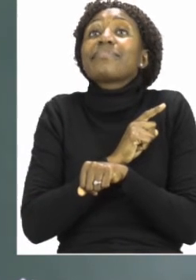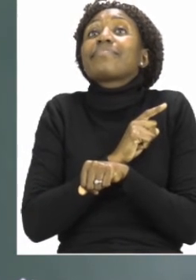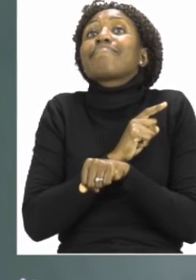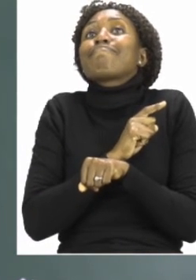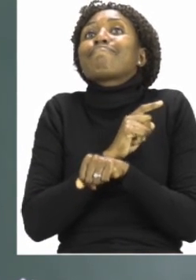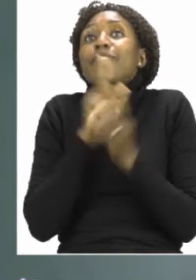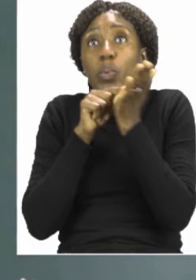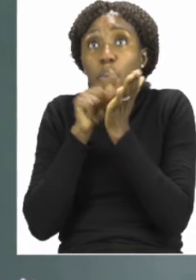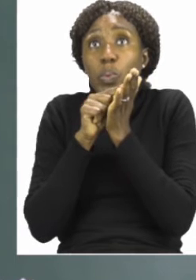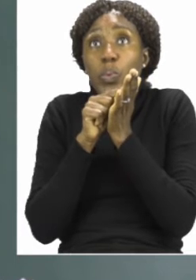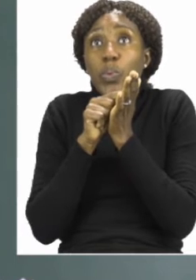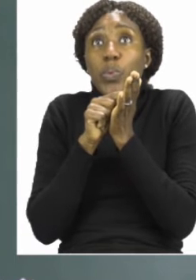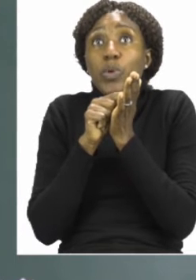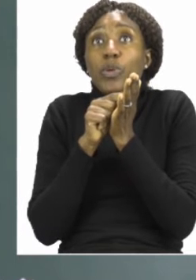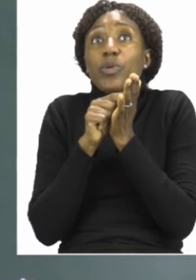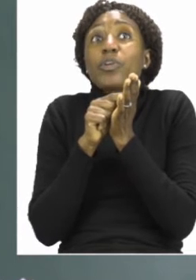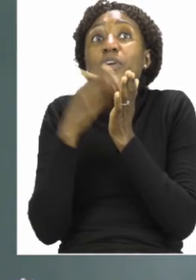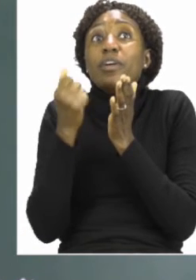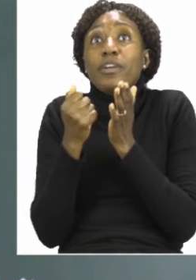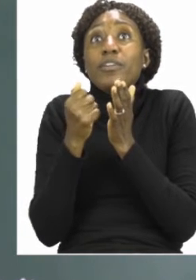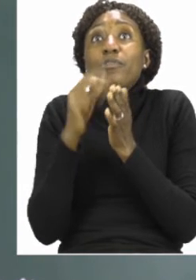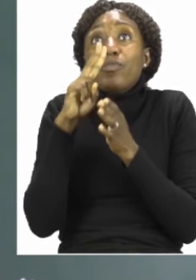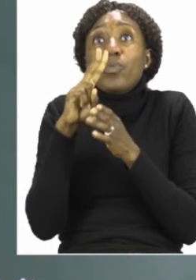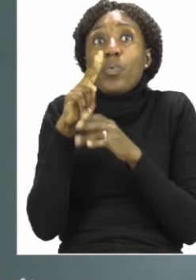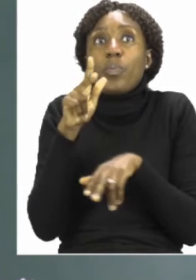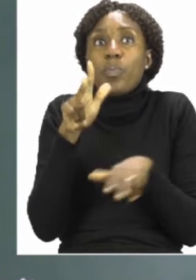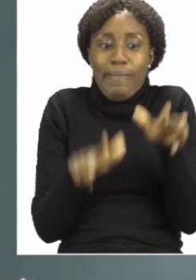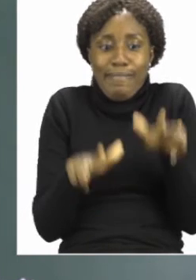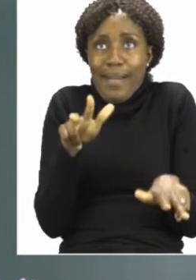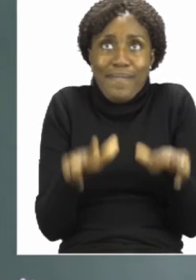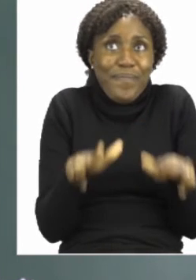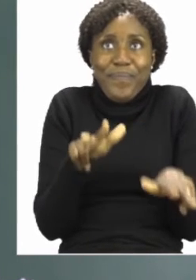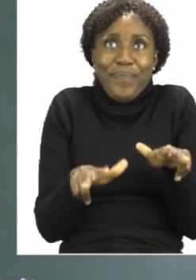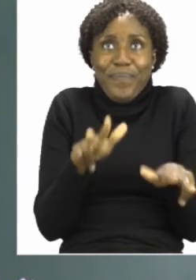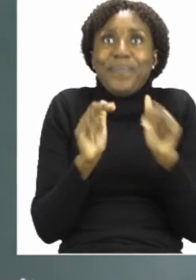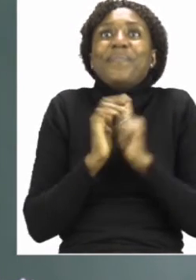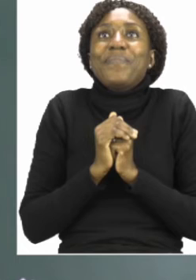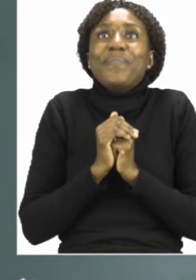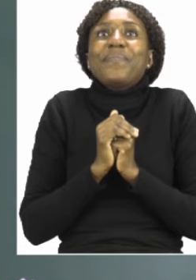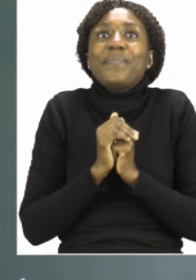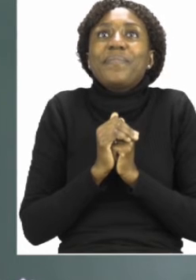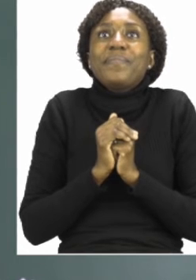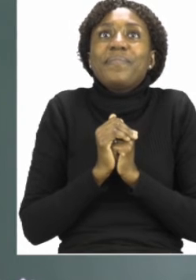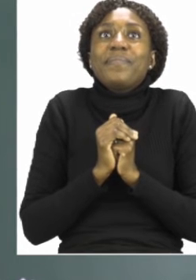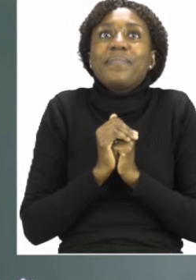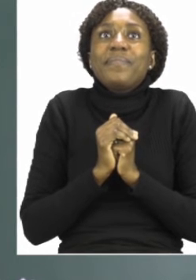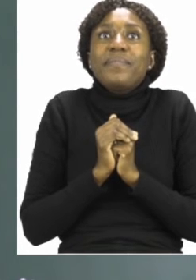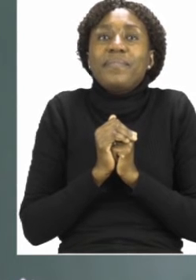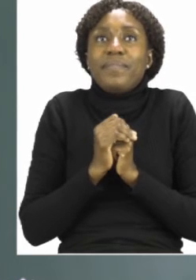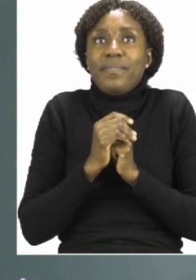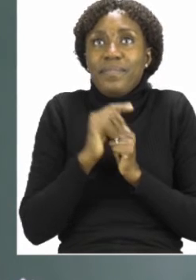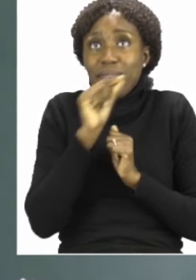feathers and also chickens have 2 legs. So, this head